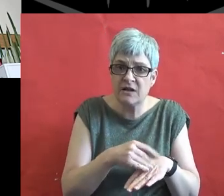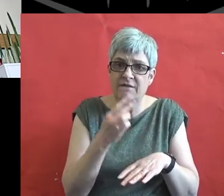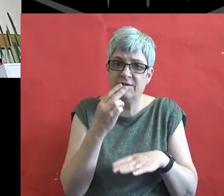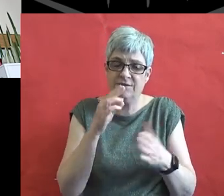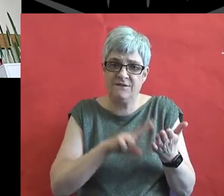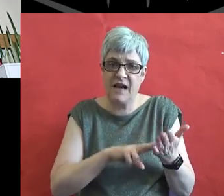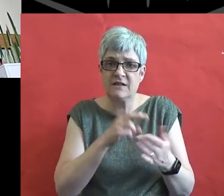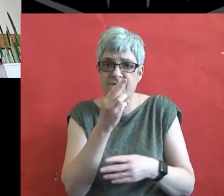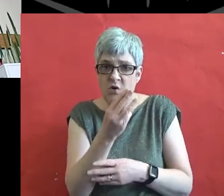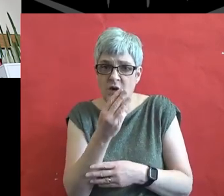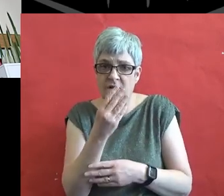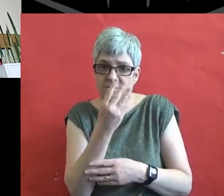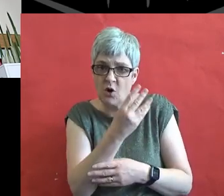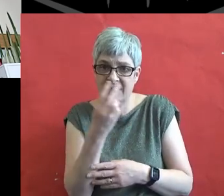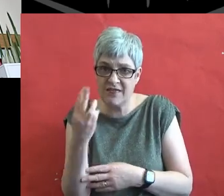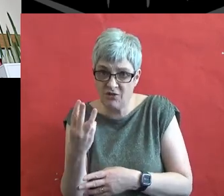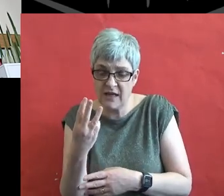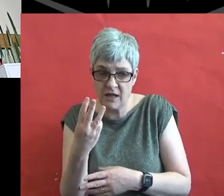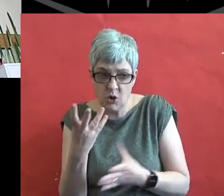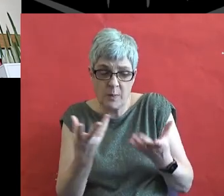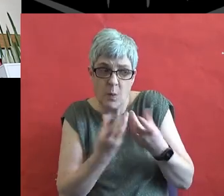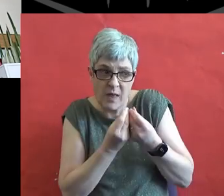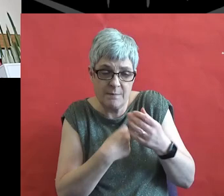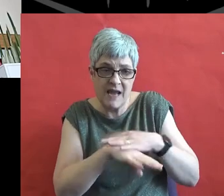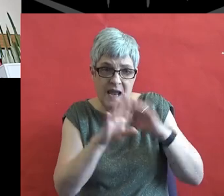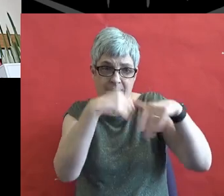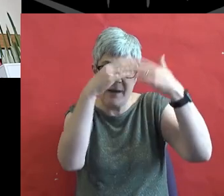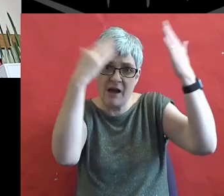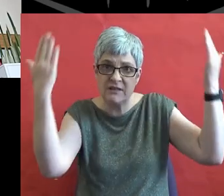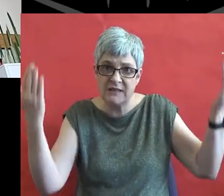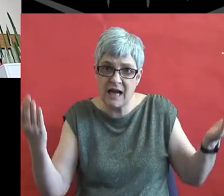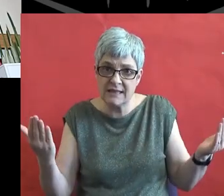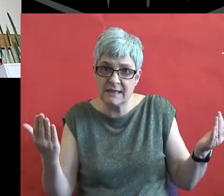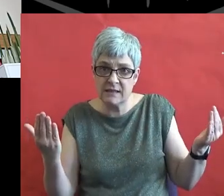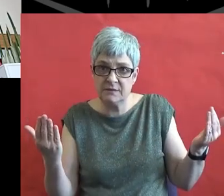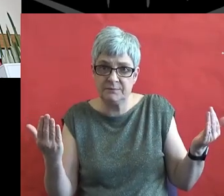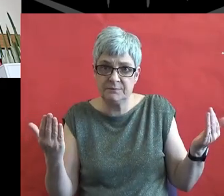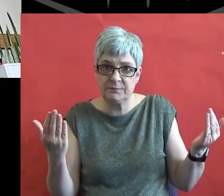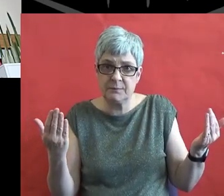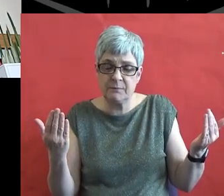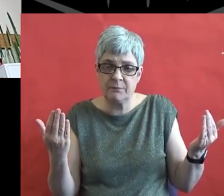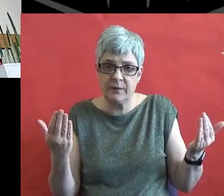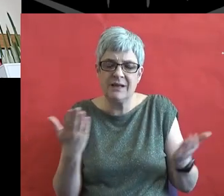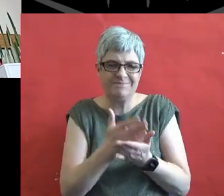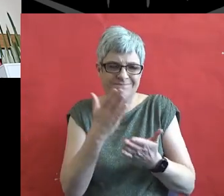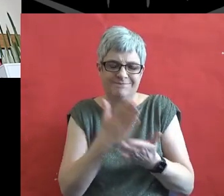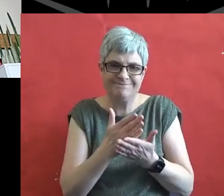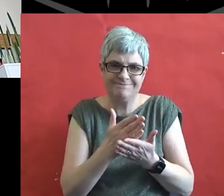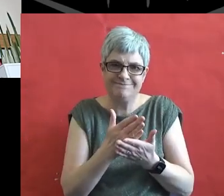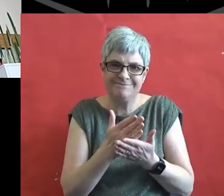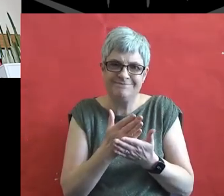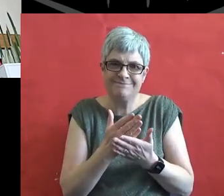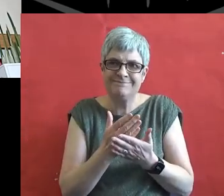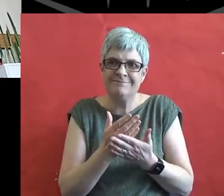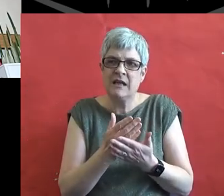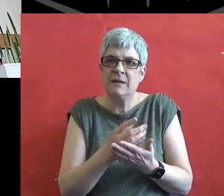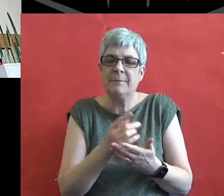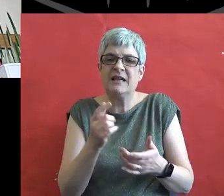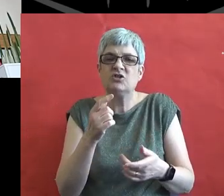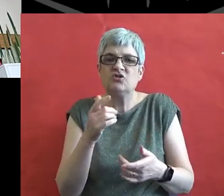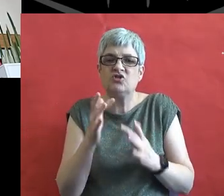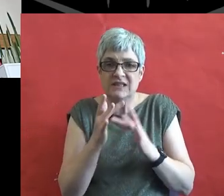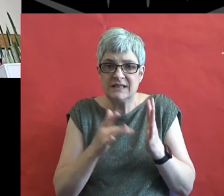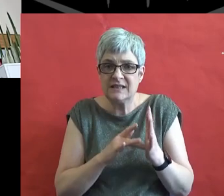43, "Today you will be with me in paradise." That could only be done by Jesus not